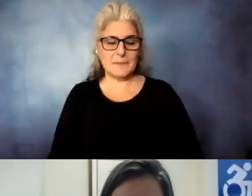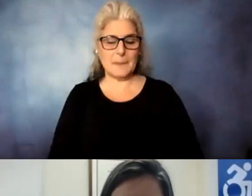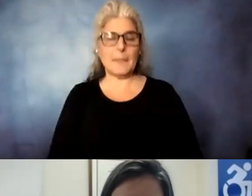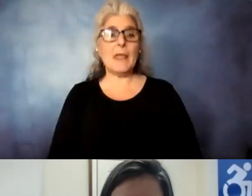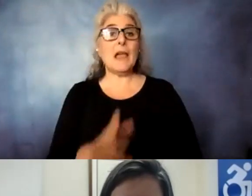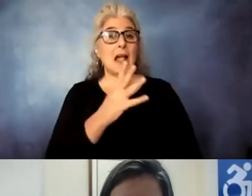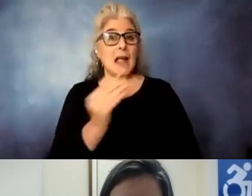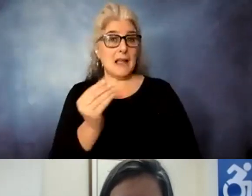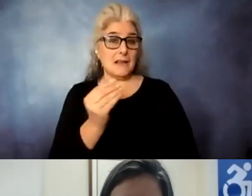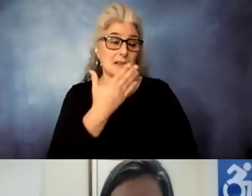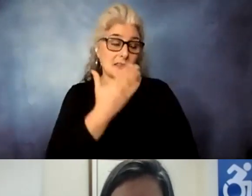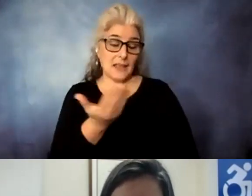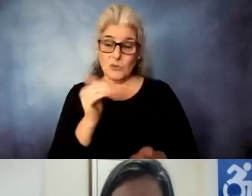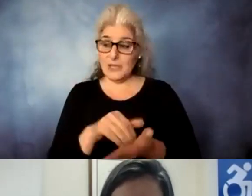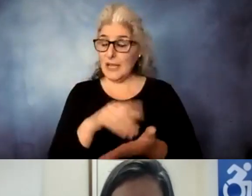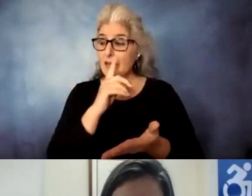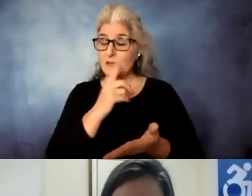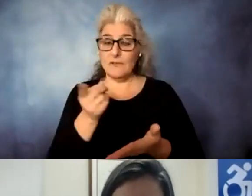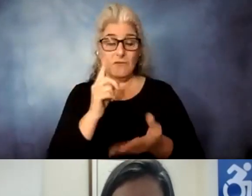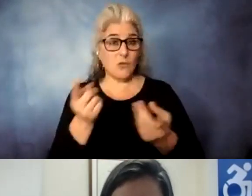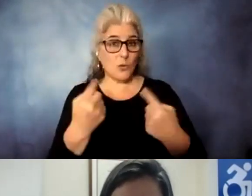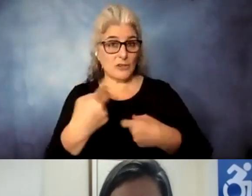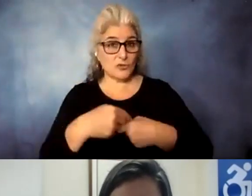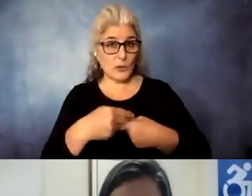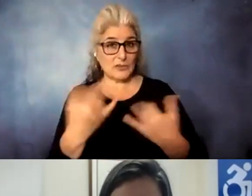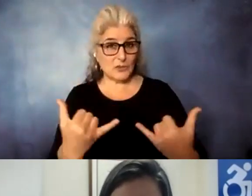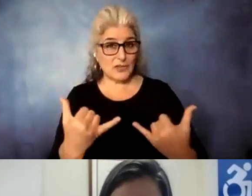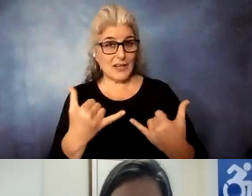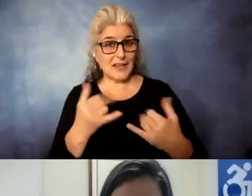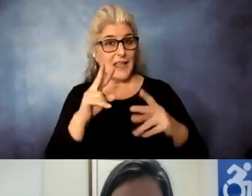And again, thank you so much for attending, and look